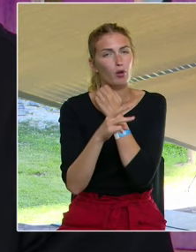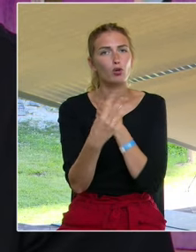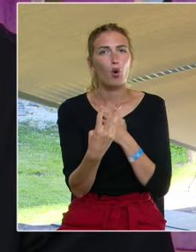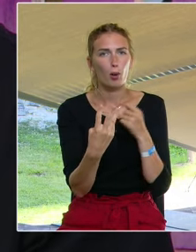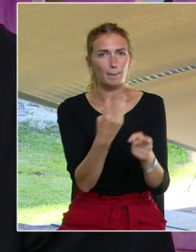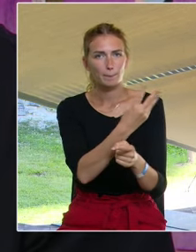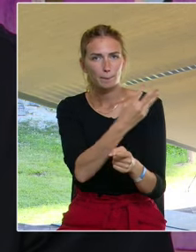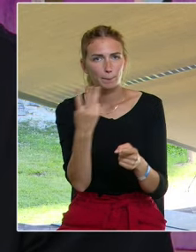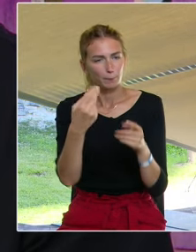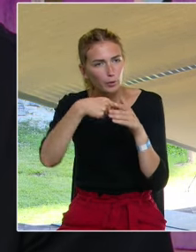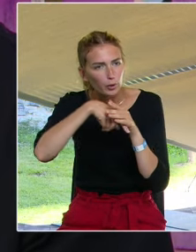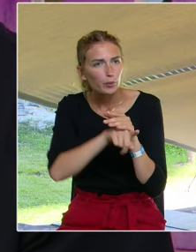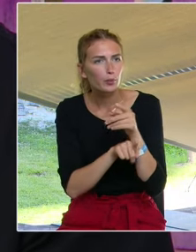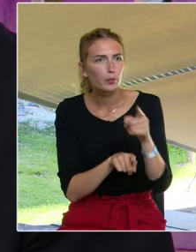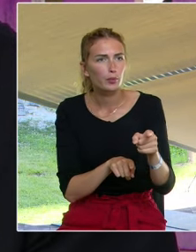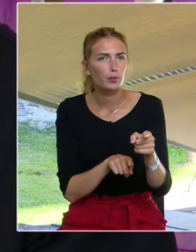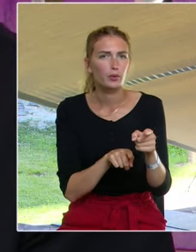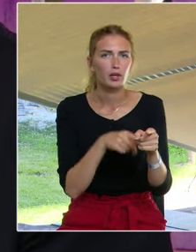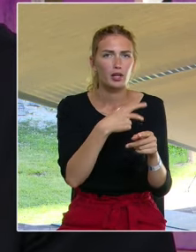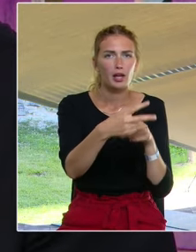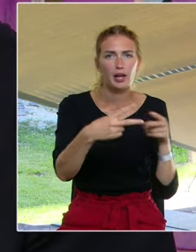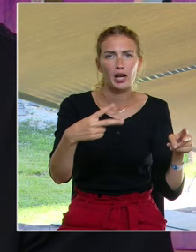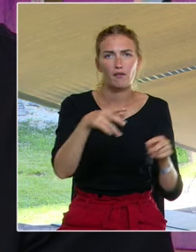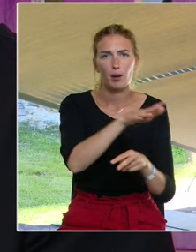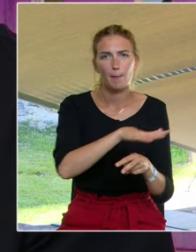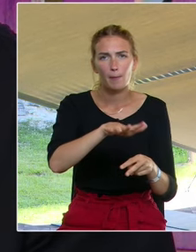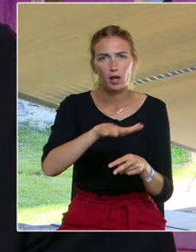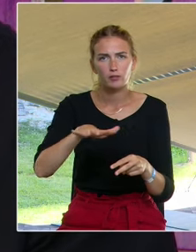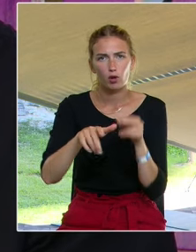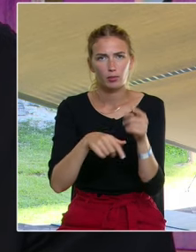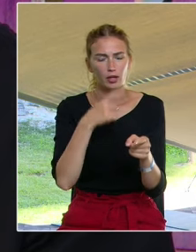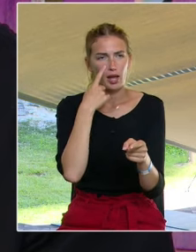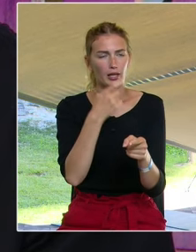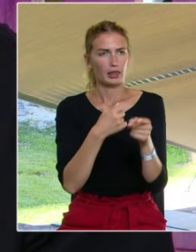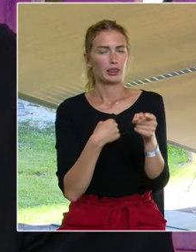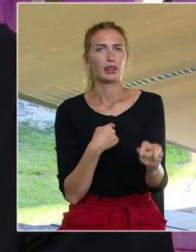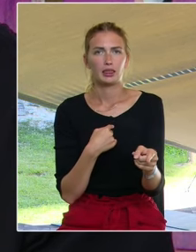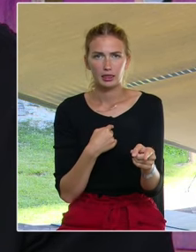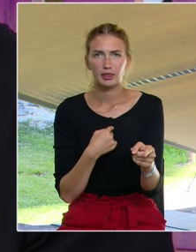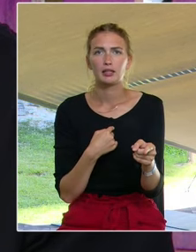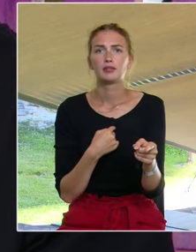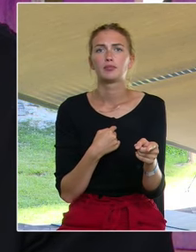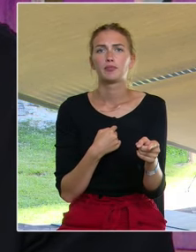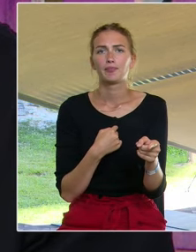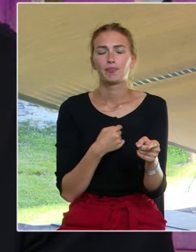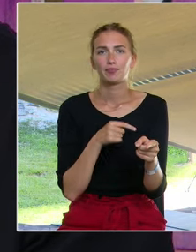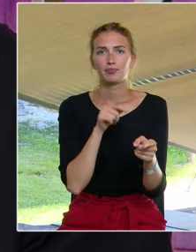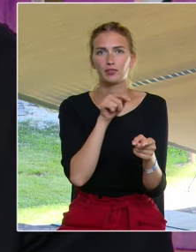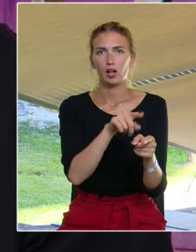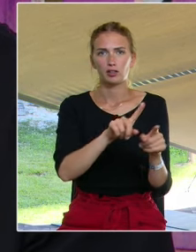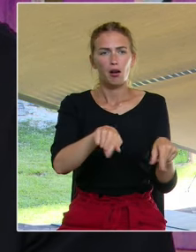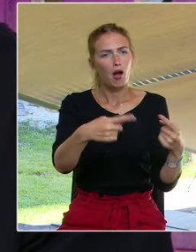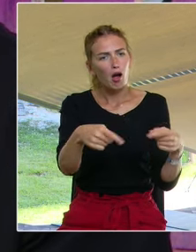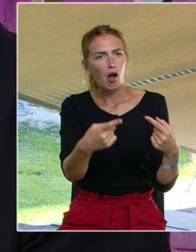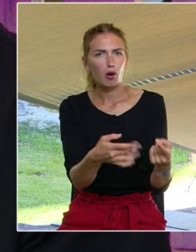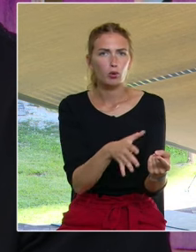kind of like sort of like a rundown neighborhood. There's this Tezos blockchain, for example, which was developed for